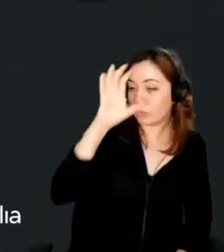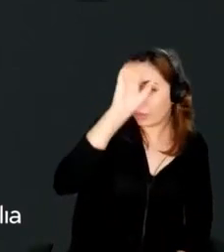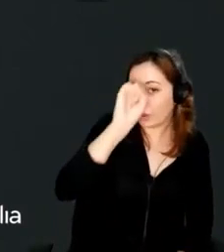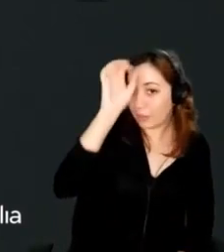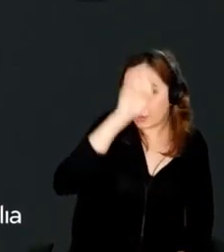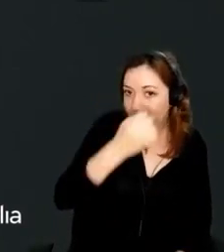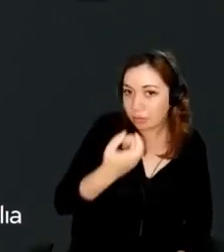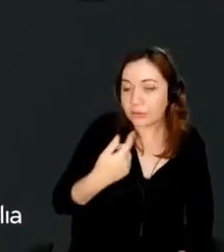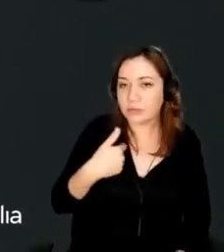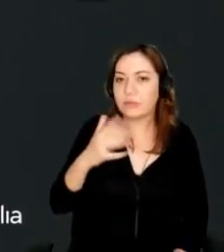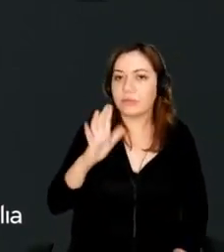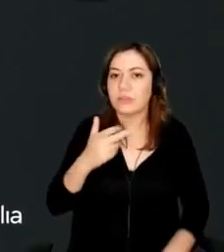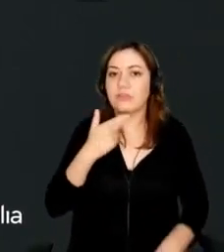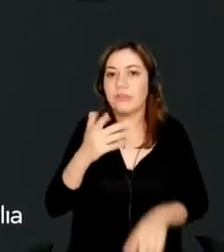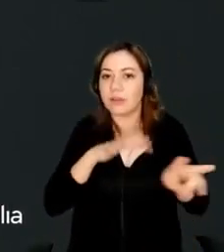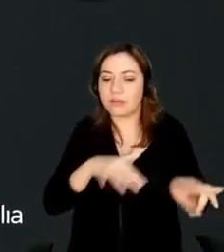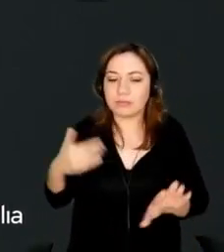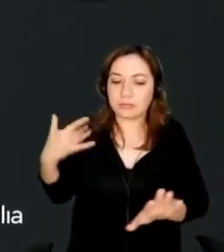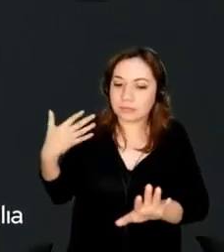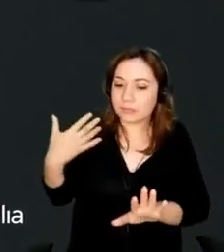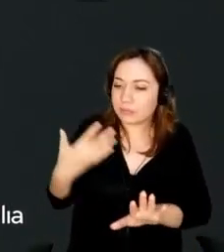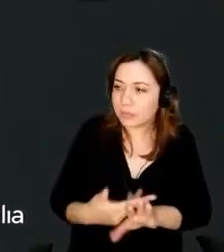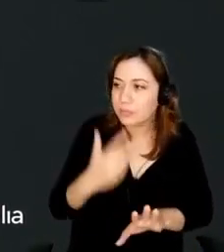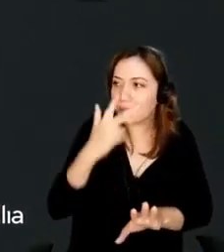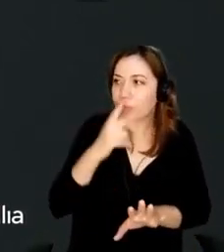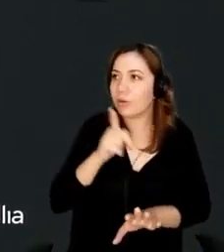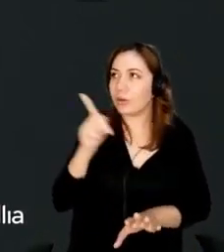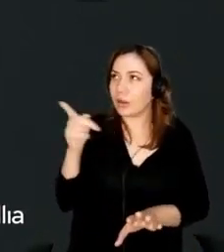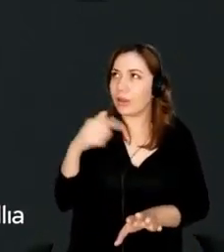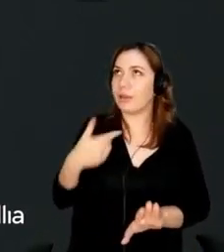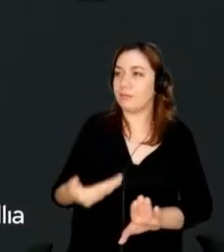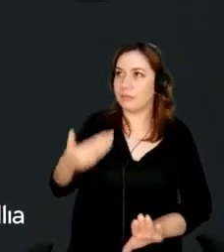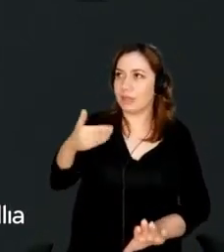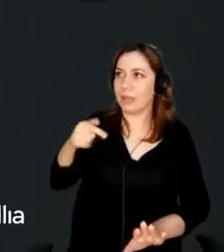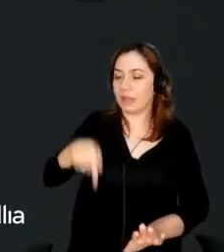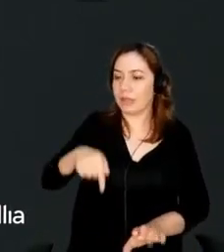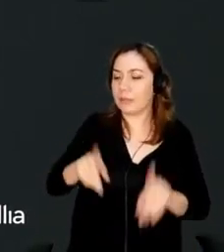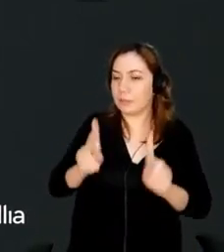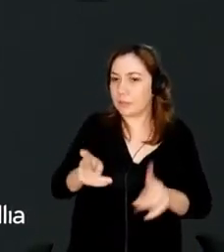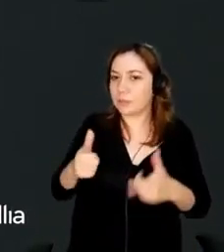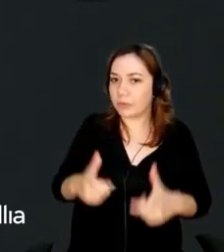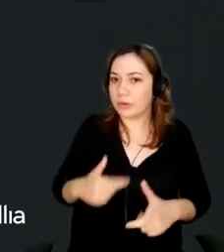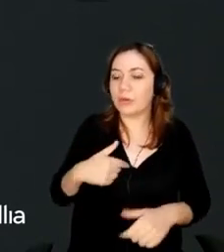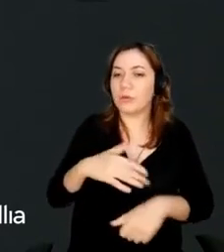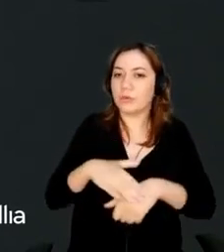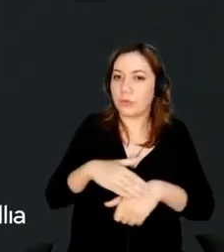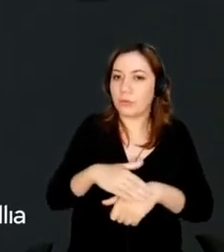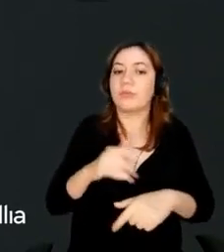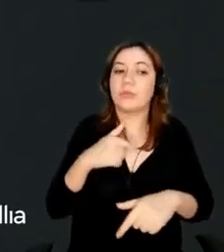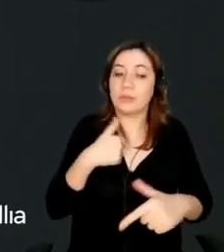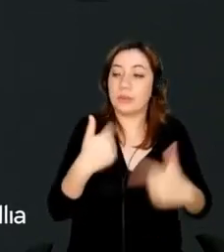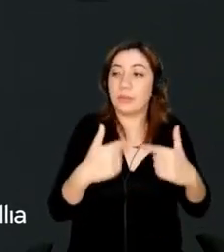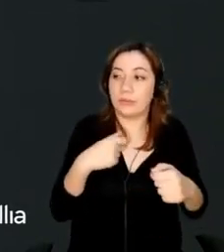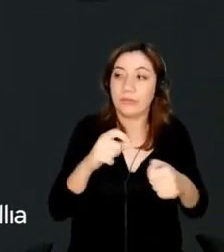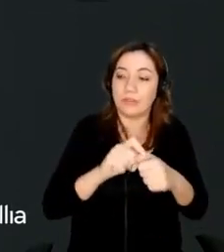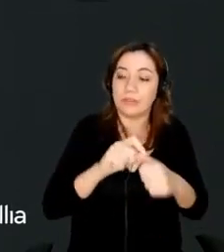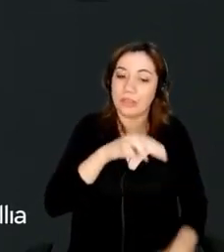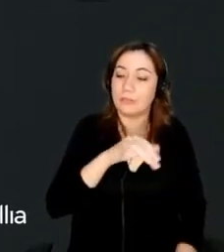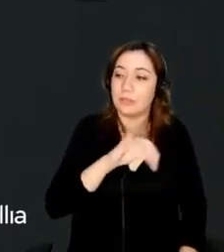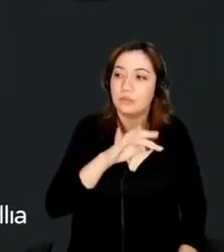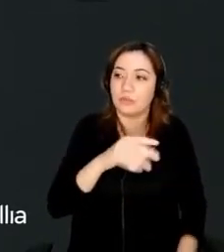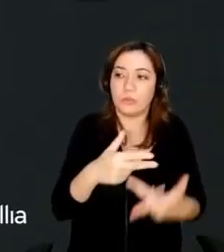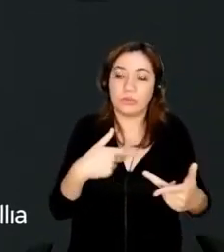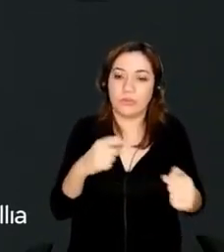conference I'm speaking at later in the week here in Boston, as well as some of the work I'm doing with MIT and the stuff we're doing together. So I'll be there tomorrow as